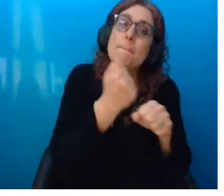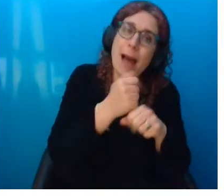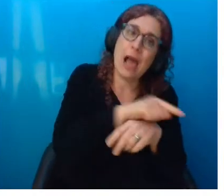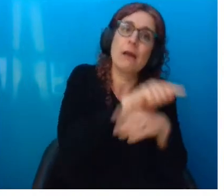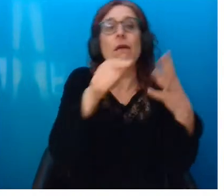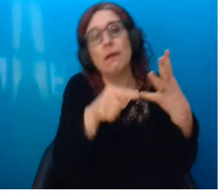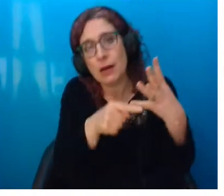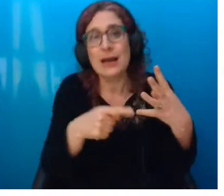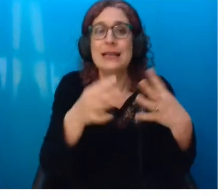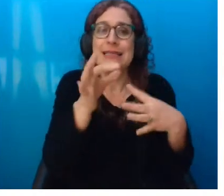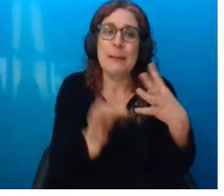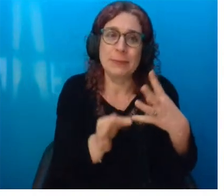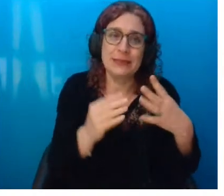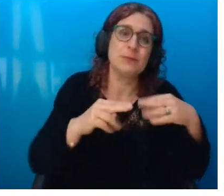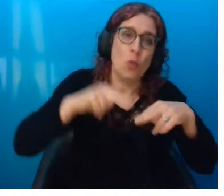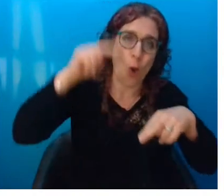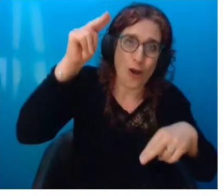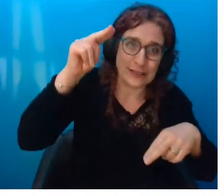disease. So yes, there is a link.